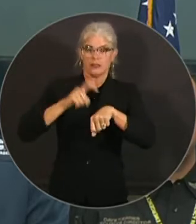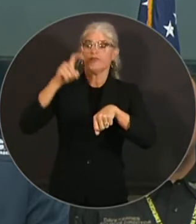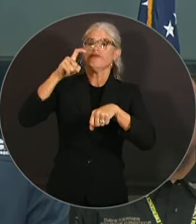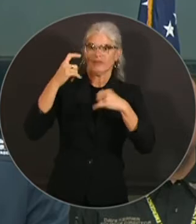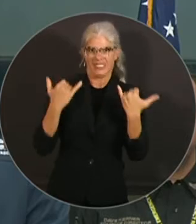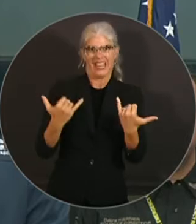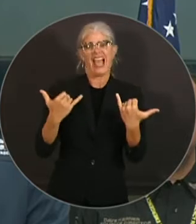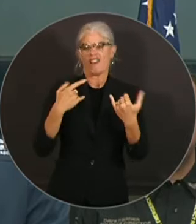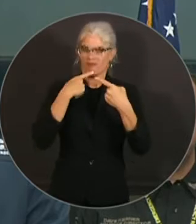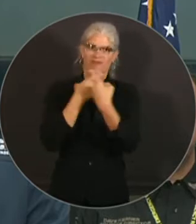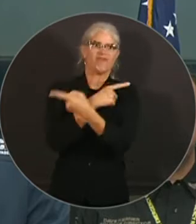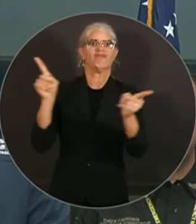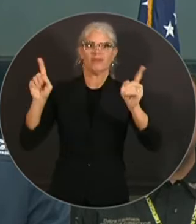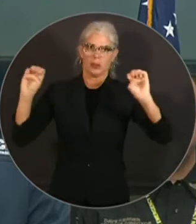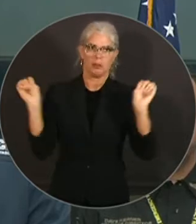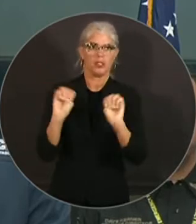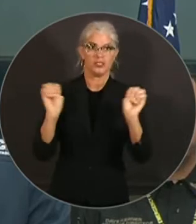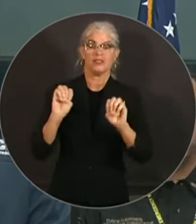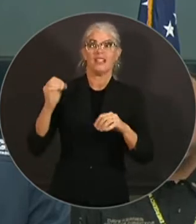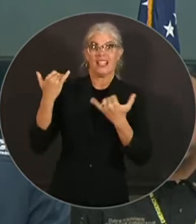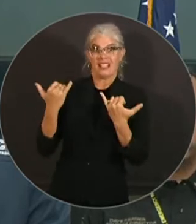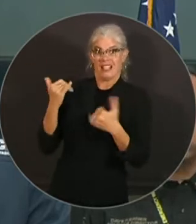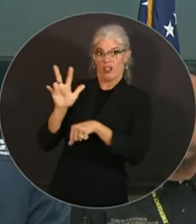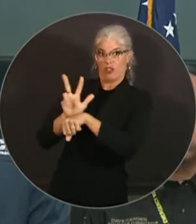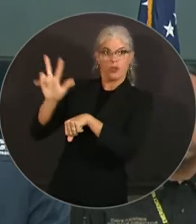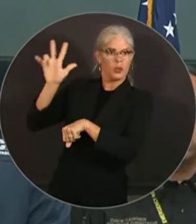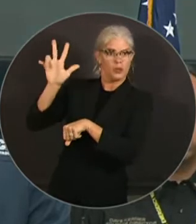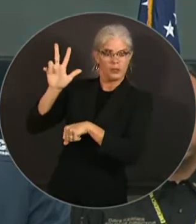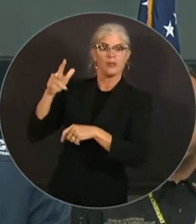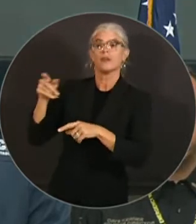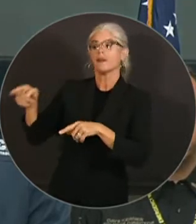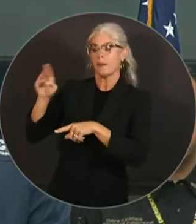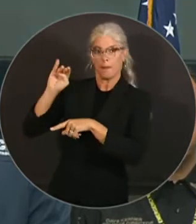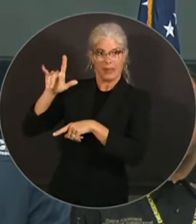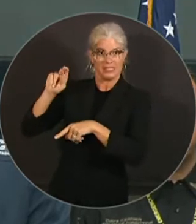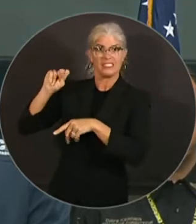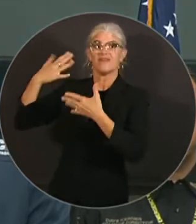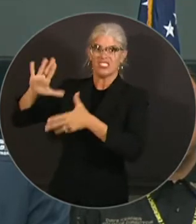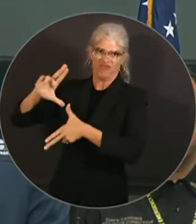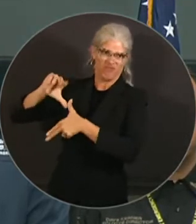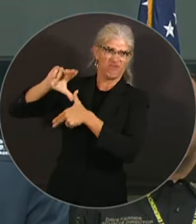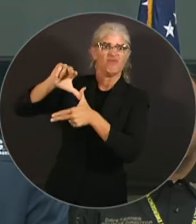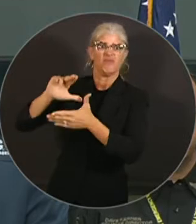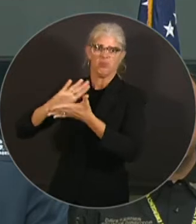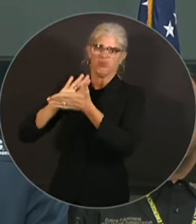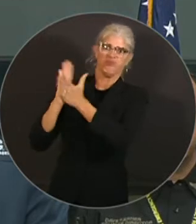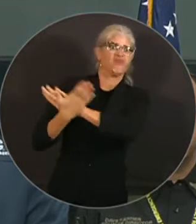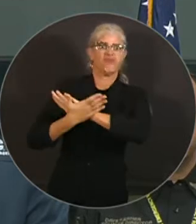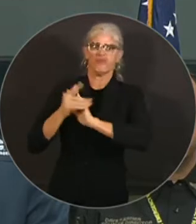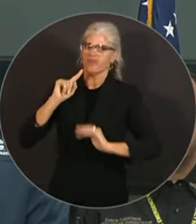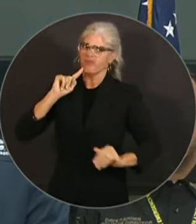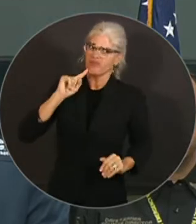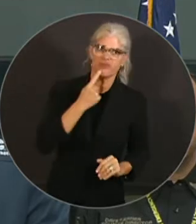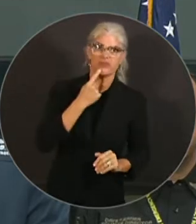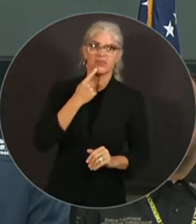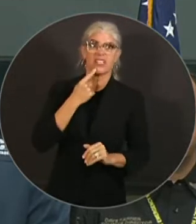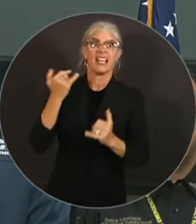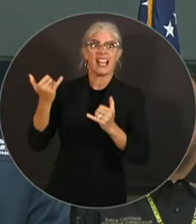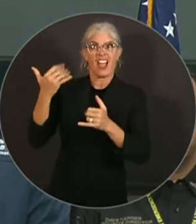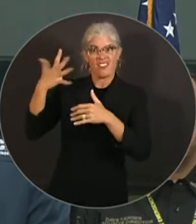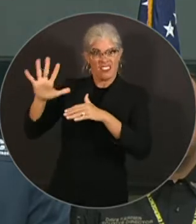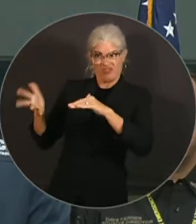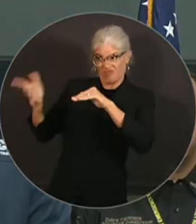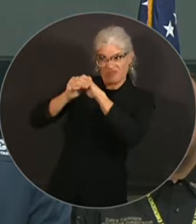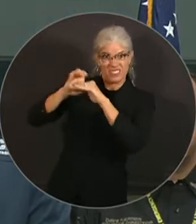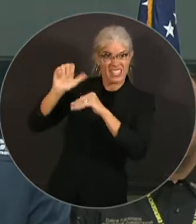o'clock, Milton has strengthened not just into a major hurricane, but a Category 5 hurricane, and not just a Category